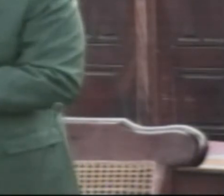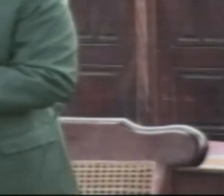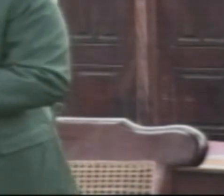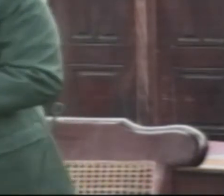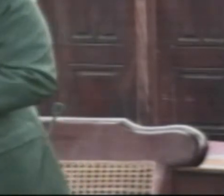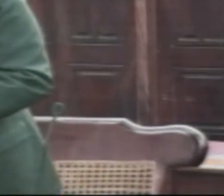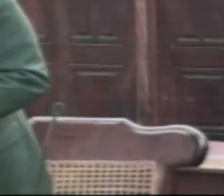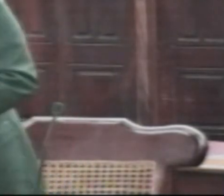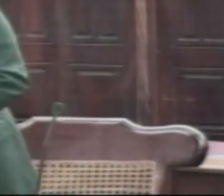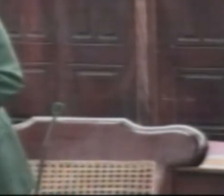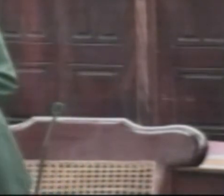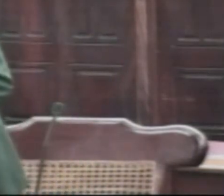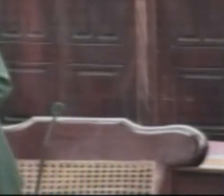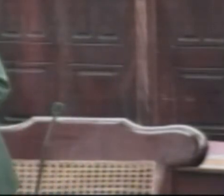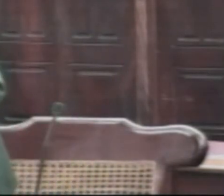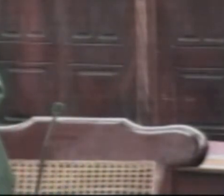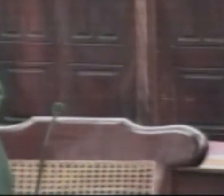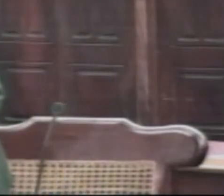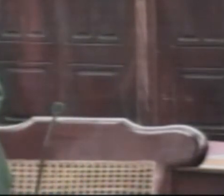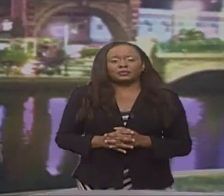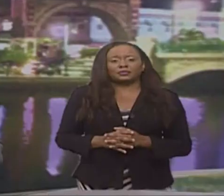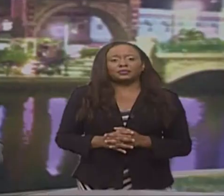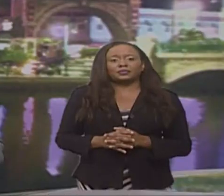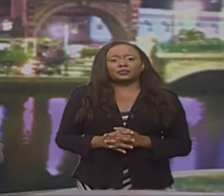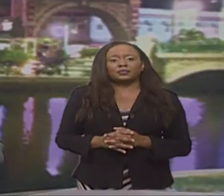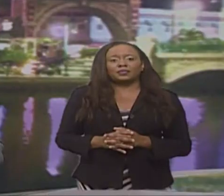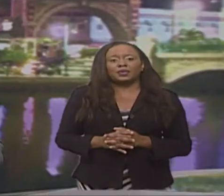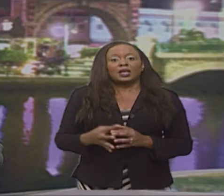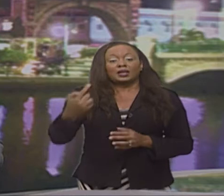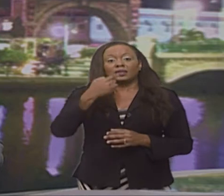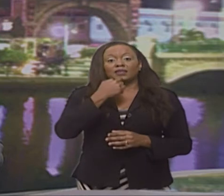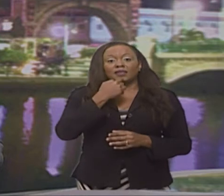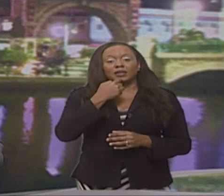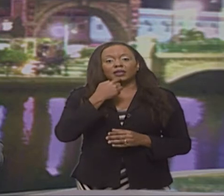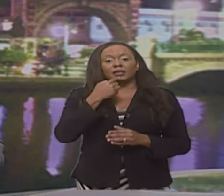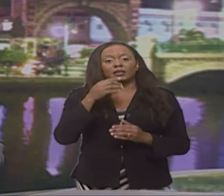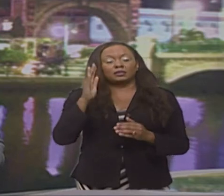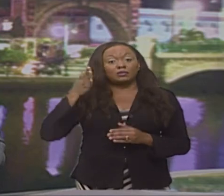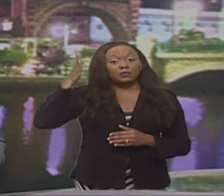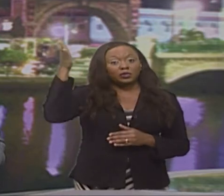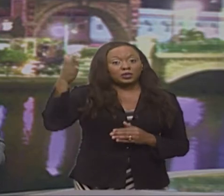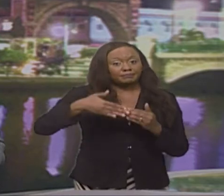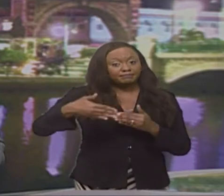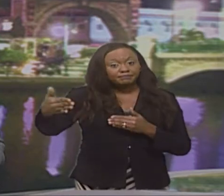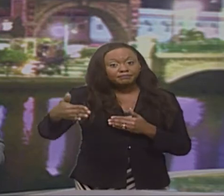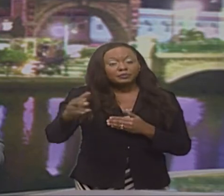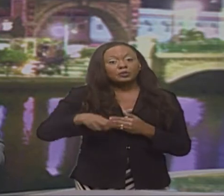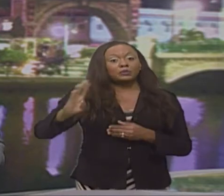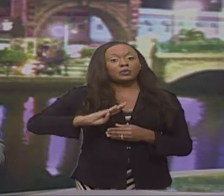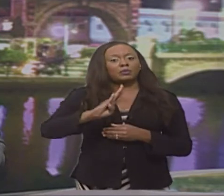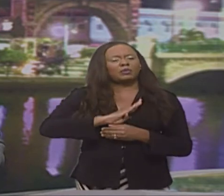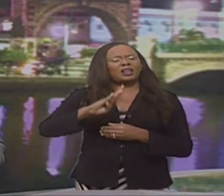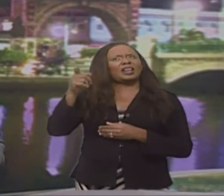seeing that take place. And Mr. Seeley says that going forward, the Transport Board has to